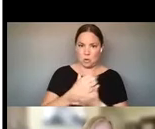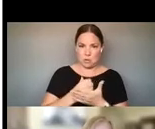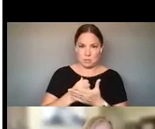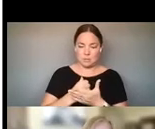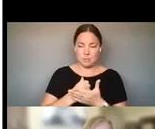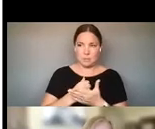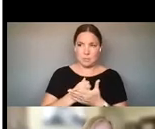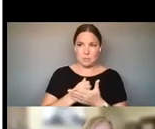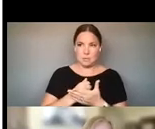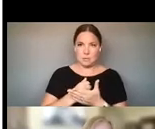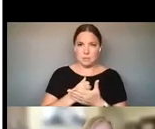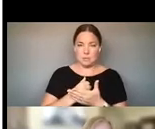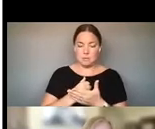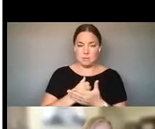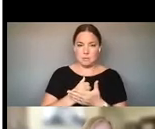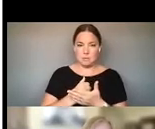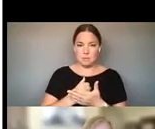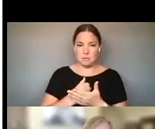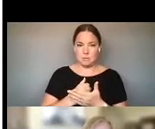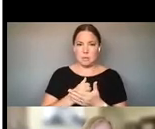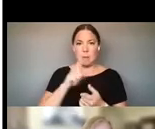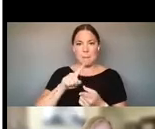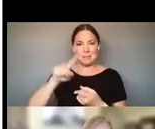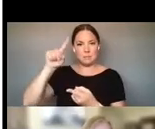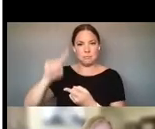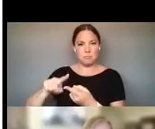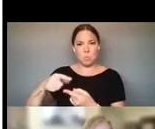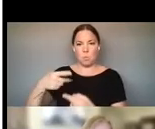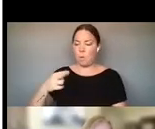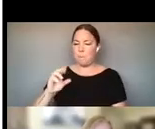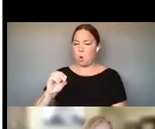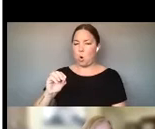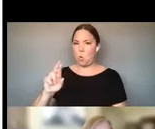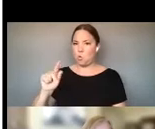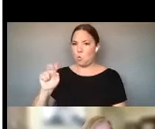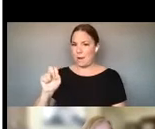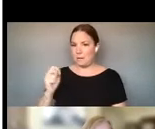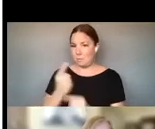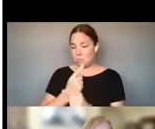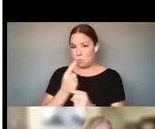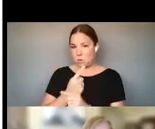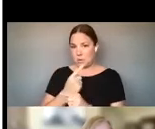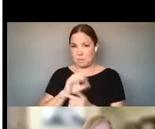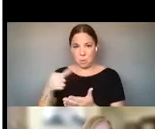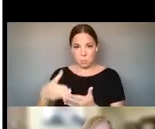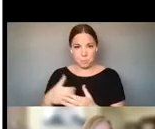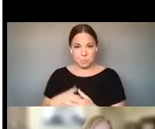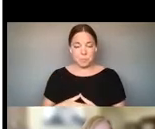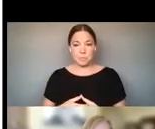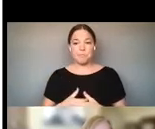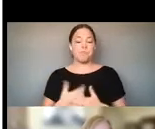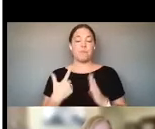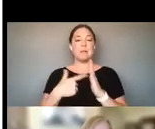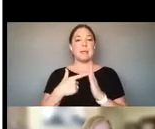They just need to be prorated appropriately. So if you, you know, if you ask for